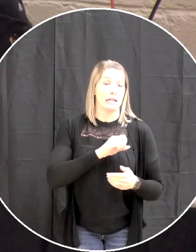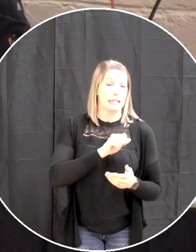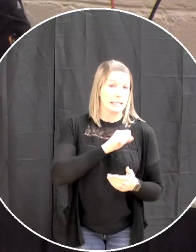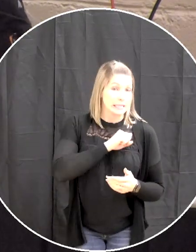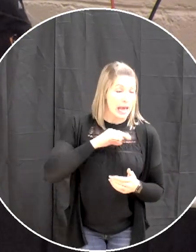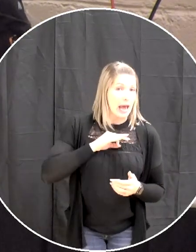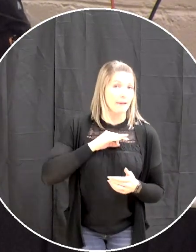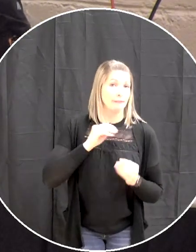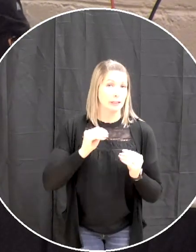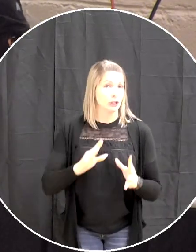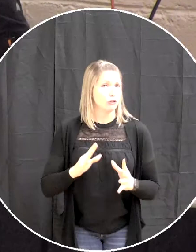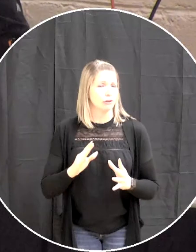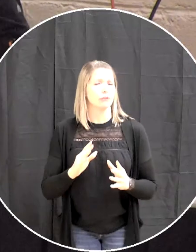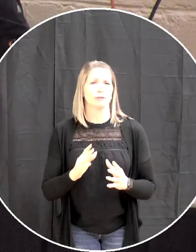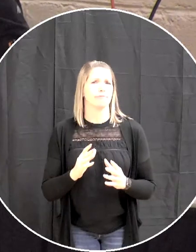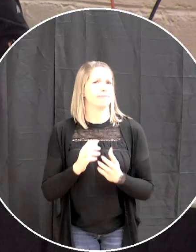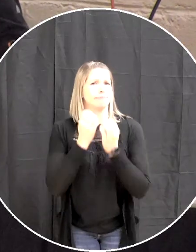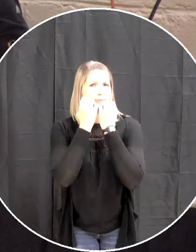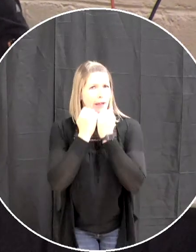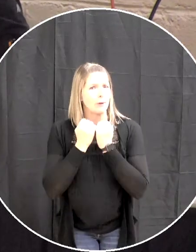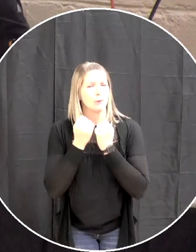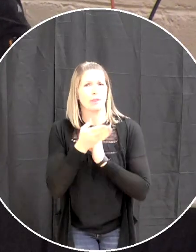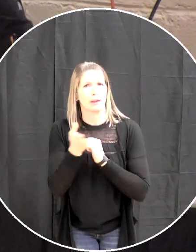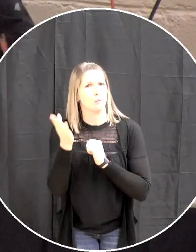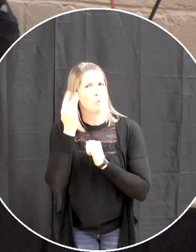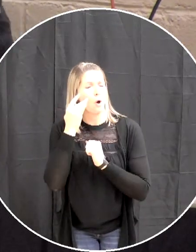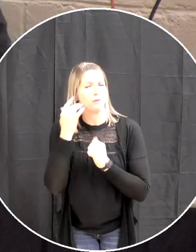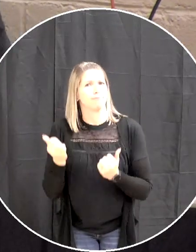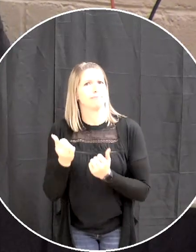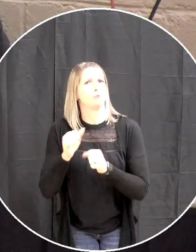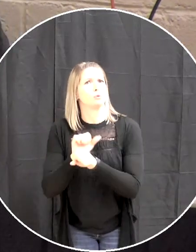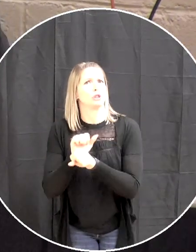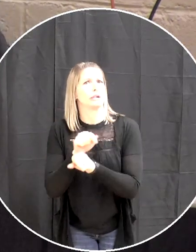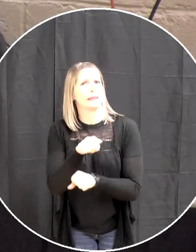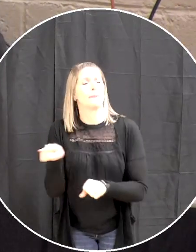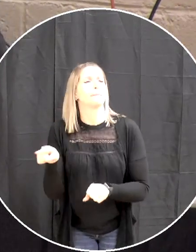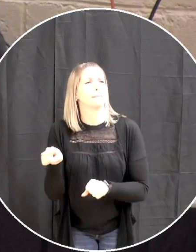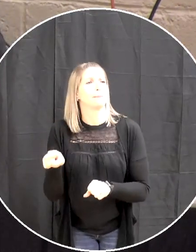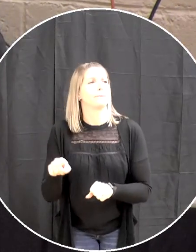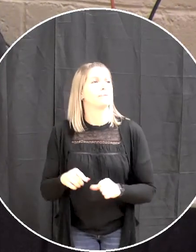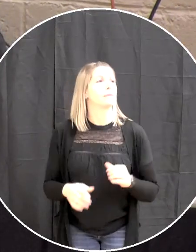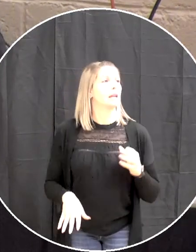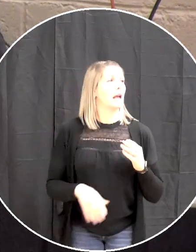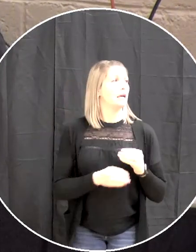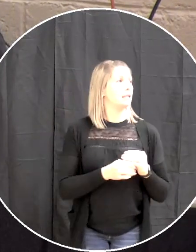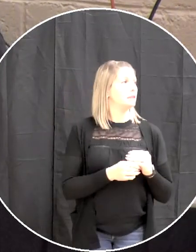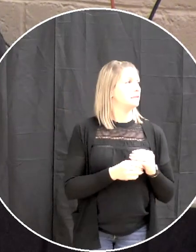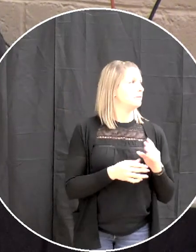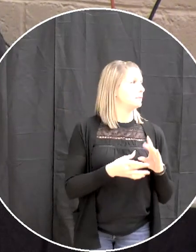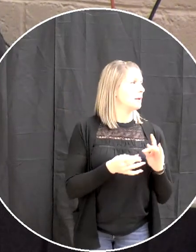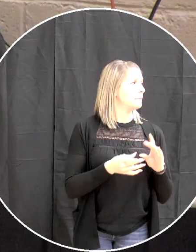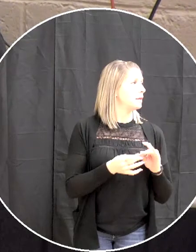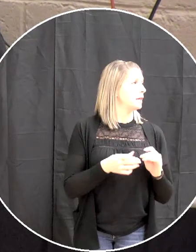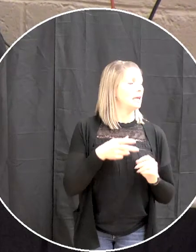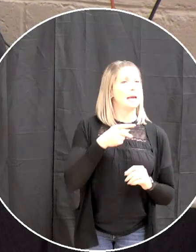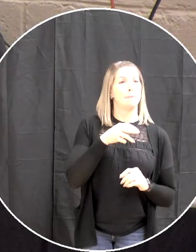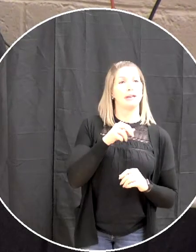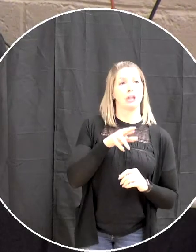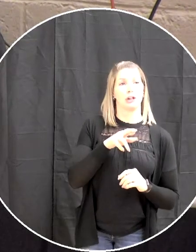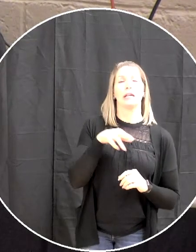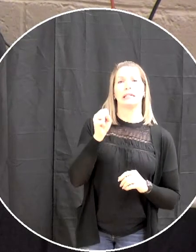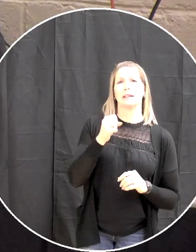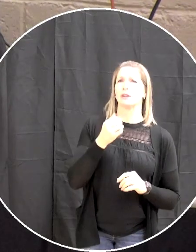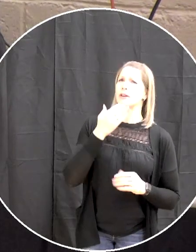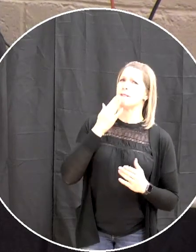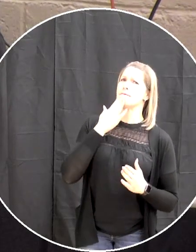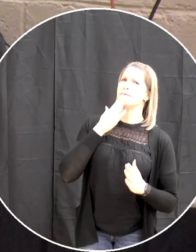leads. Any questions for Tony? Peter. Thank you very much. Great presentation, Tony. I just have a question going back